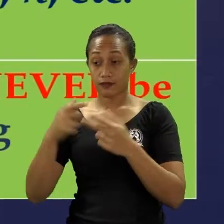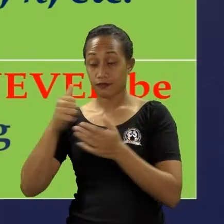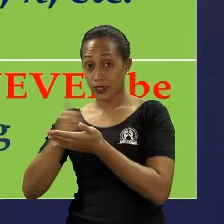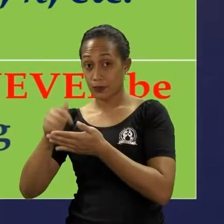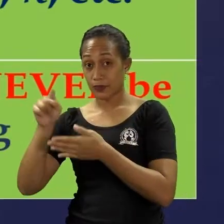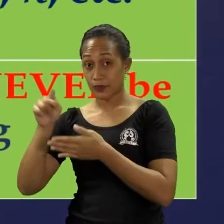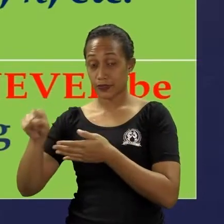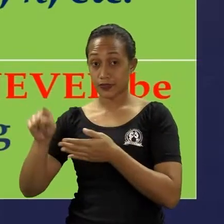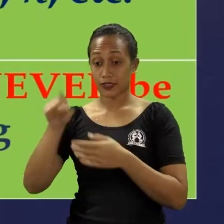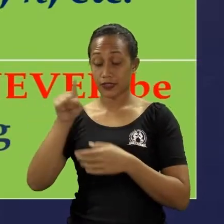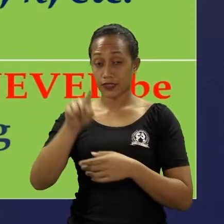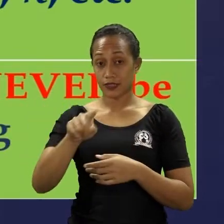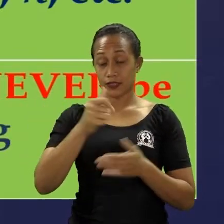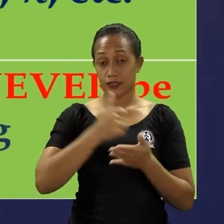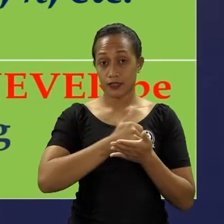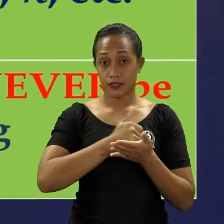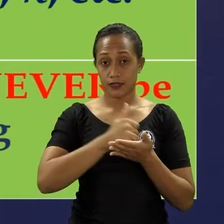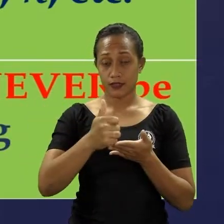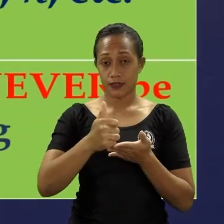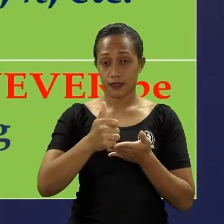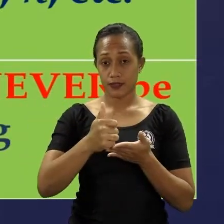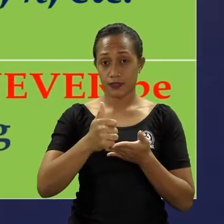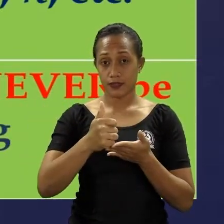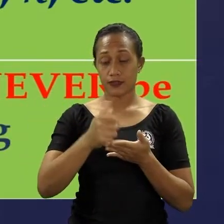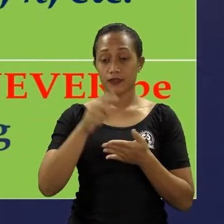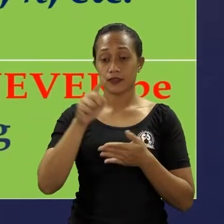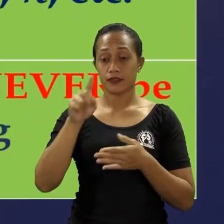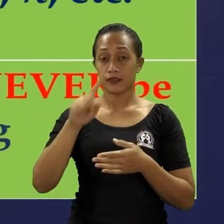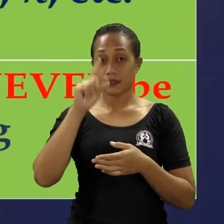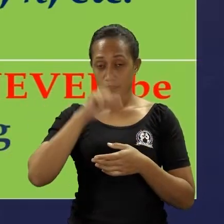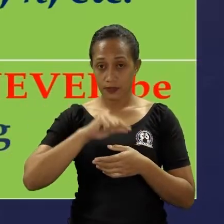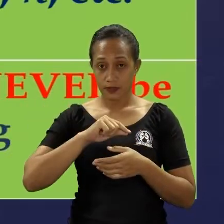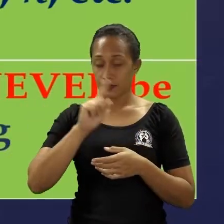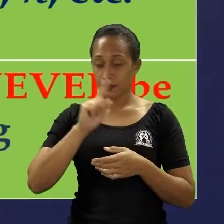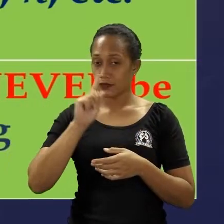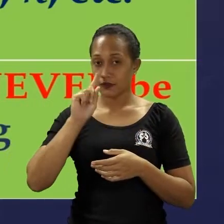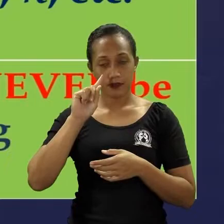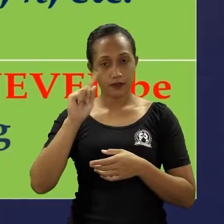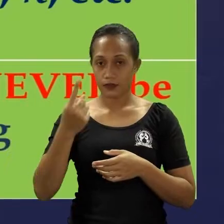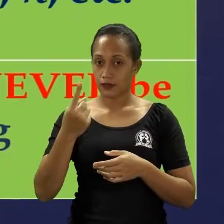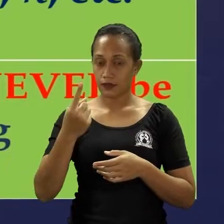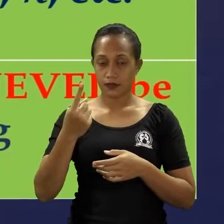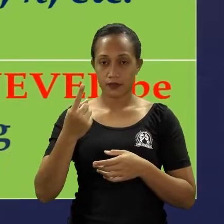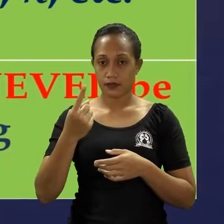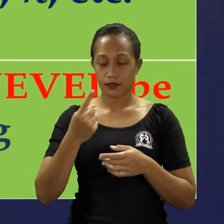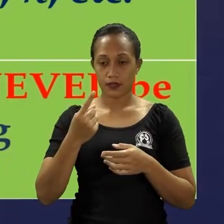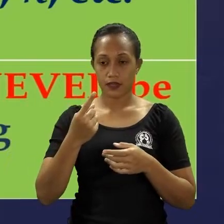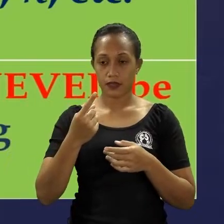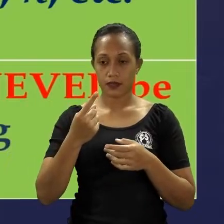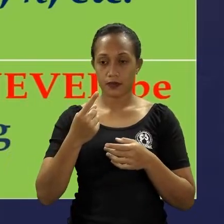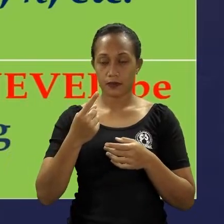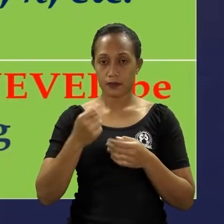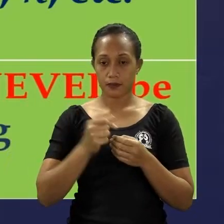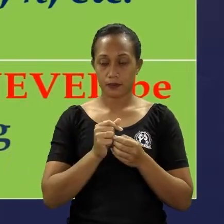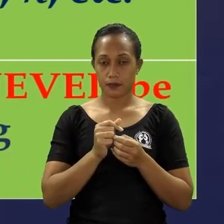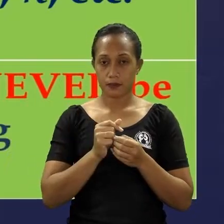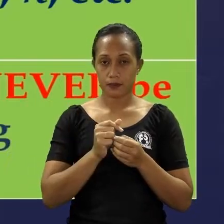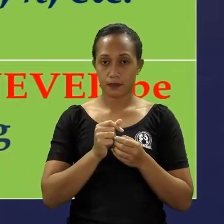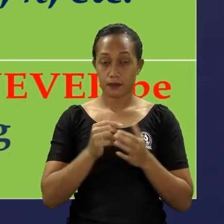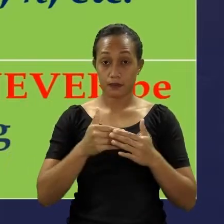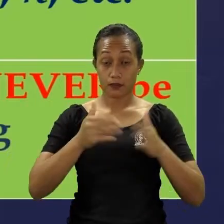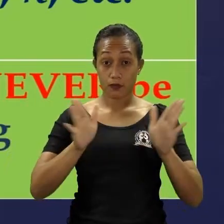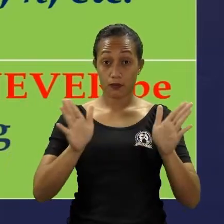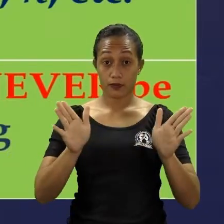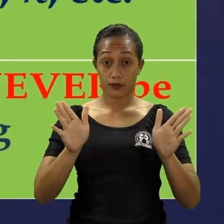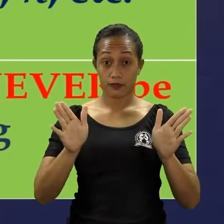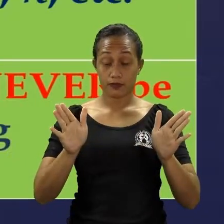says these are numbers that cannot be expressed as fractions